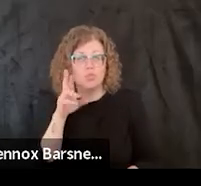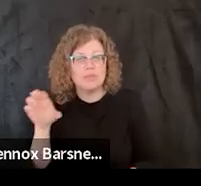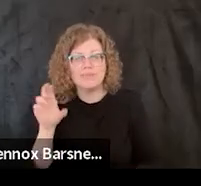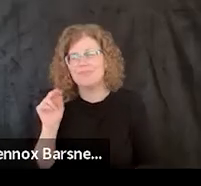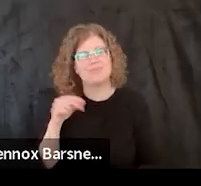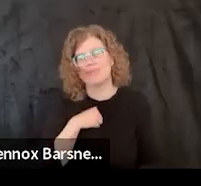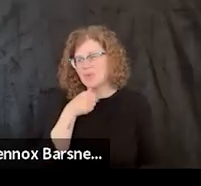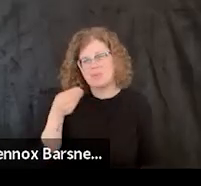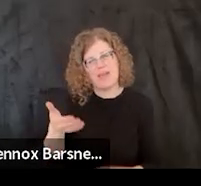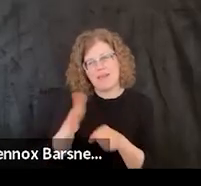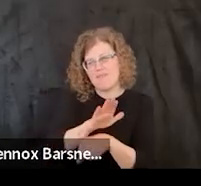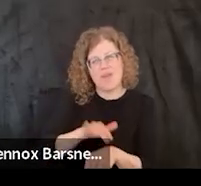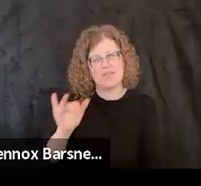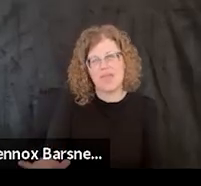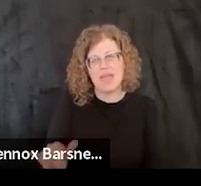out.